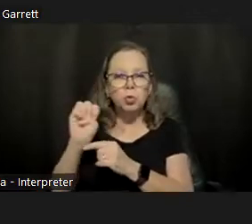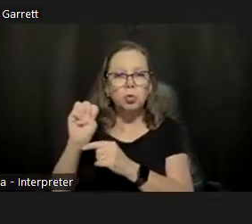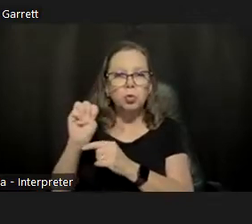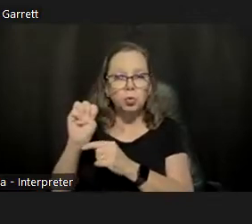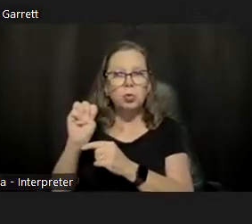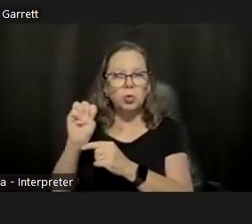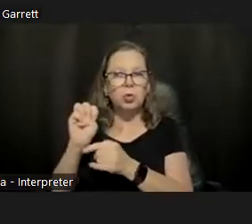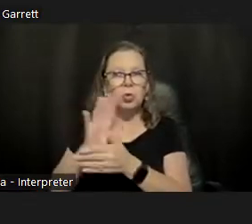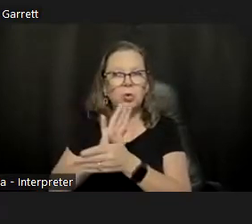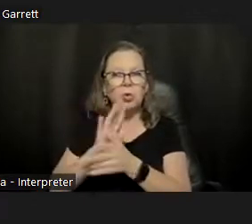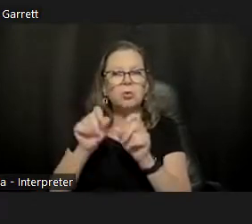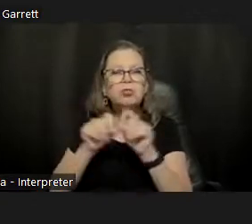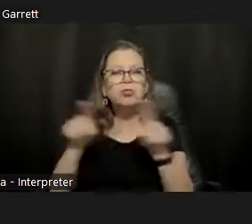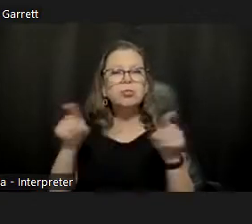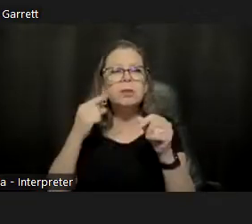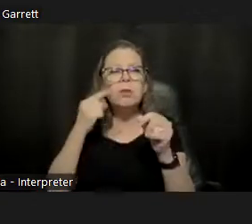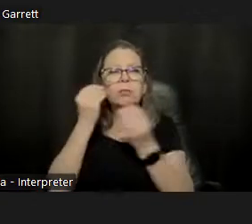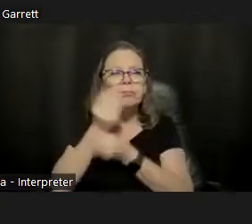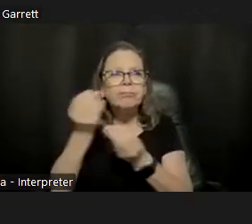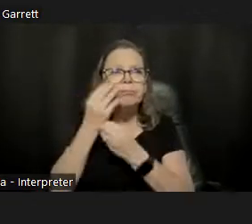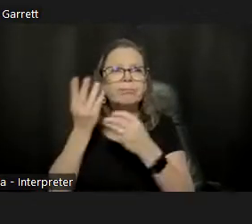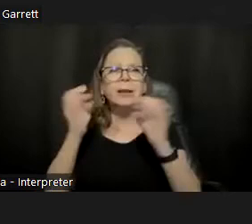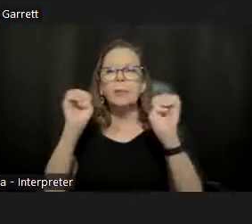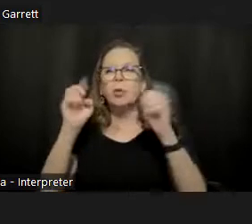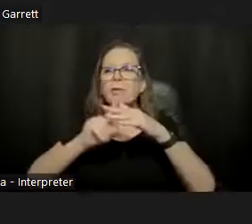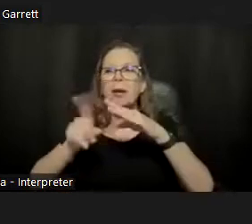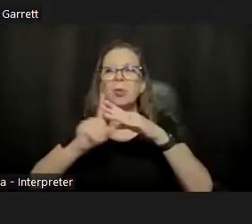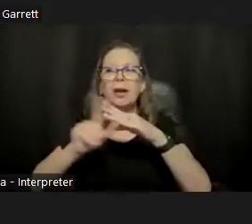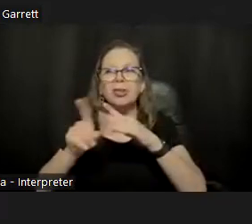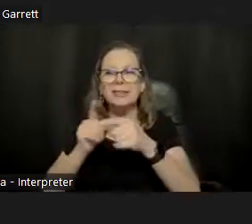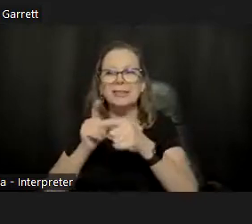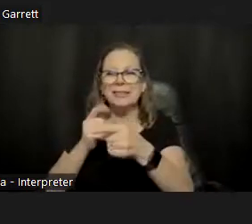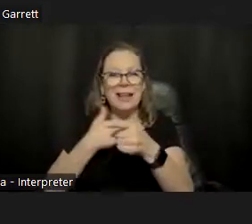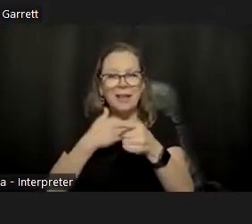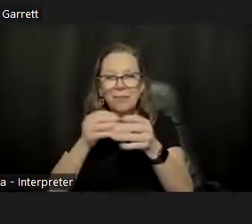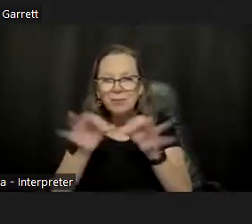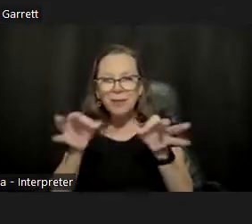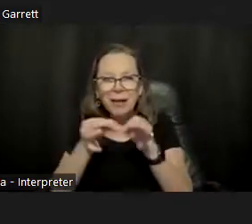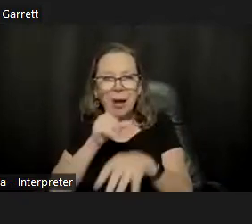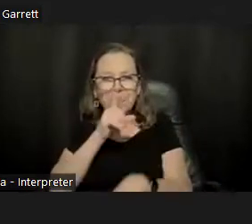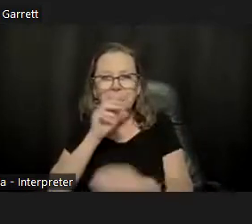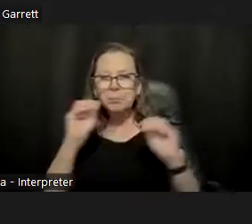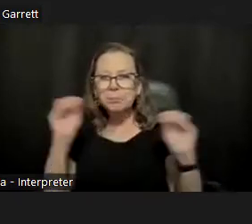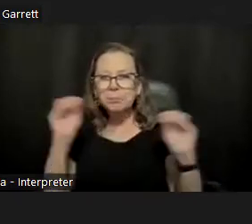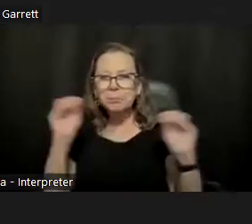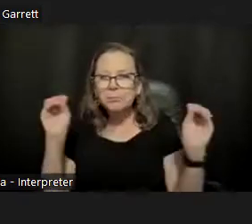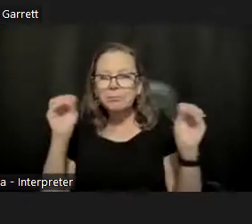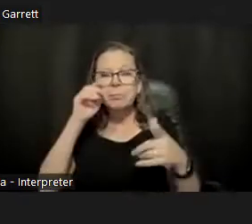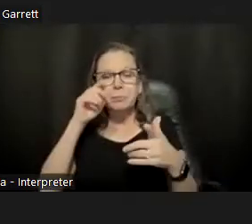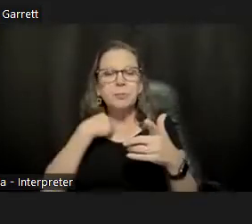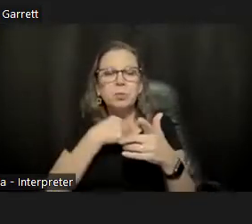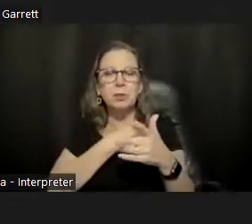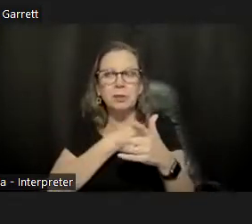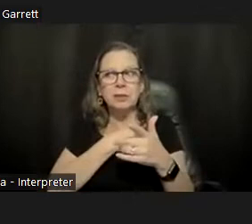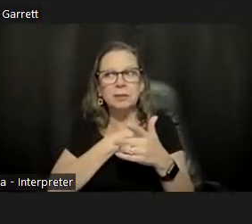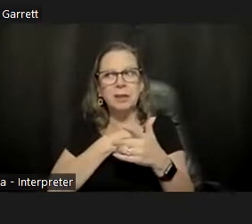about evacuations. And of course it was it didn't have the captions live. So